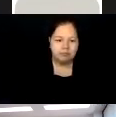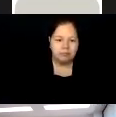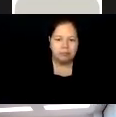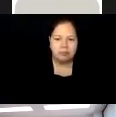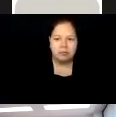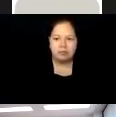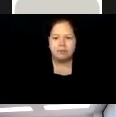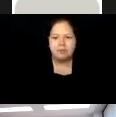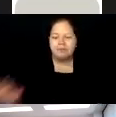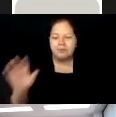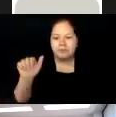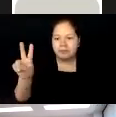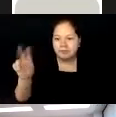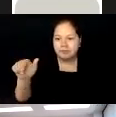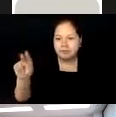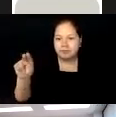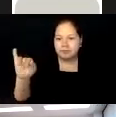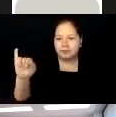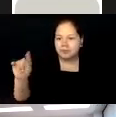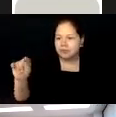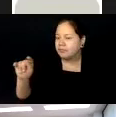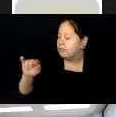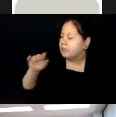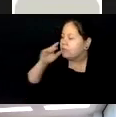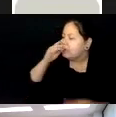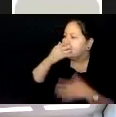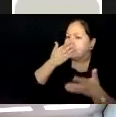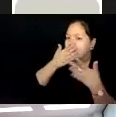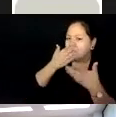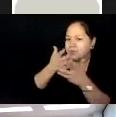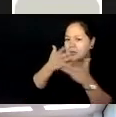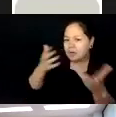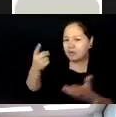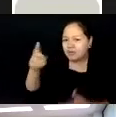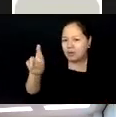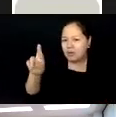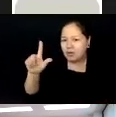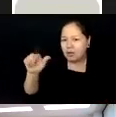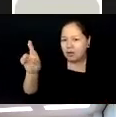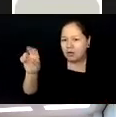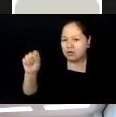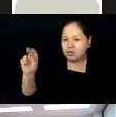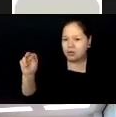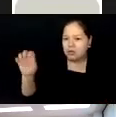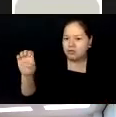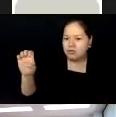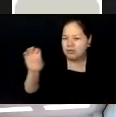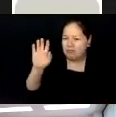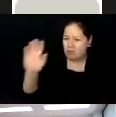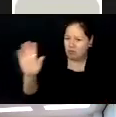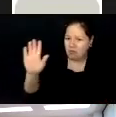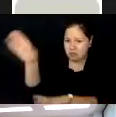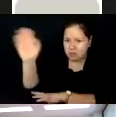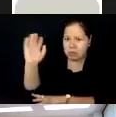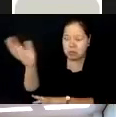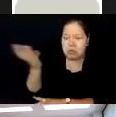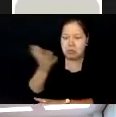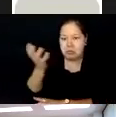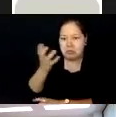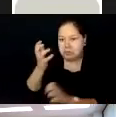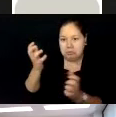Thank you so much, Dr. Larstone. The way that you've presented this information is a lot,